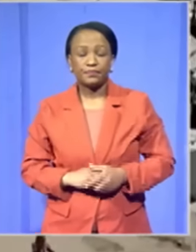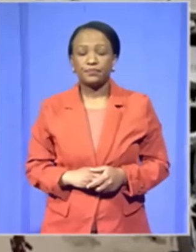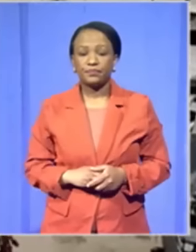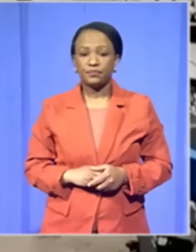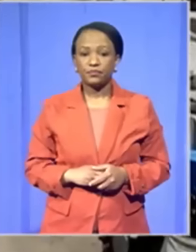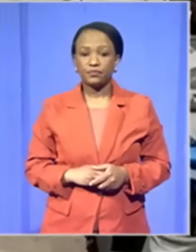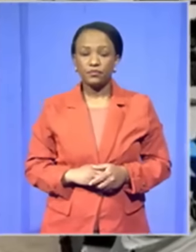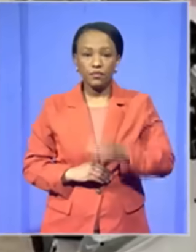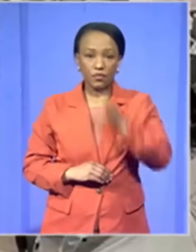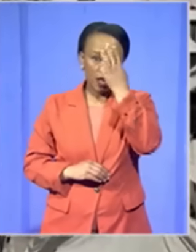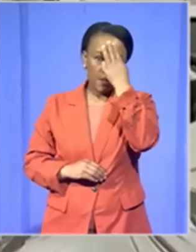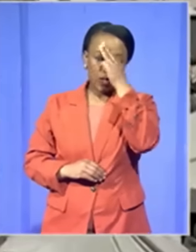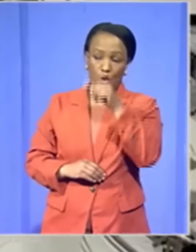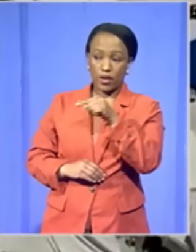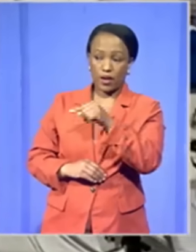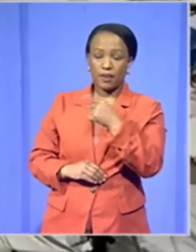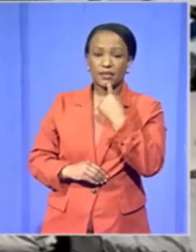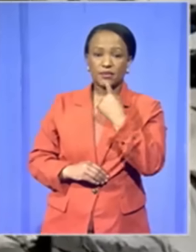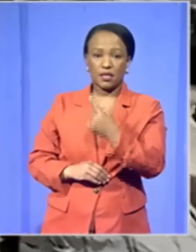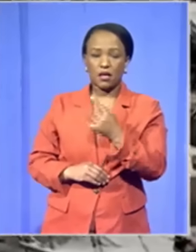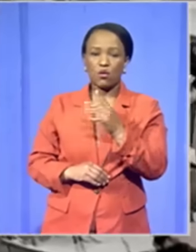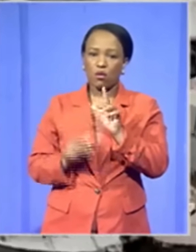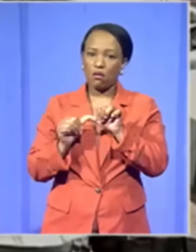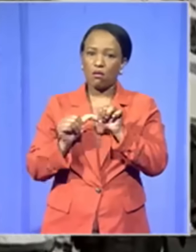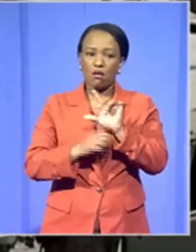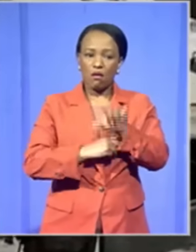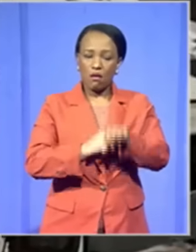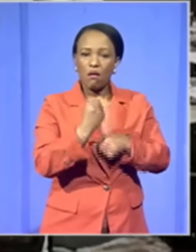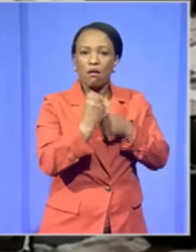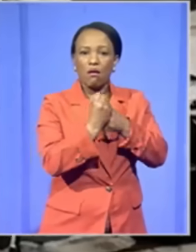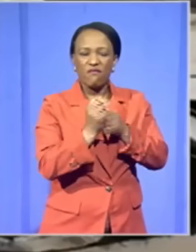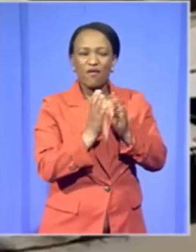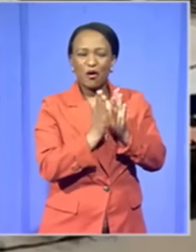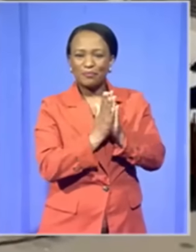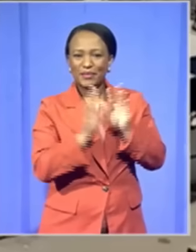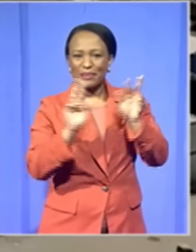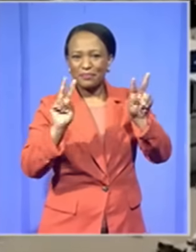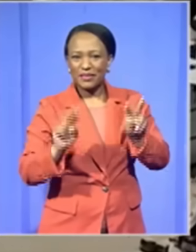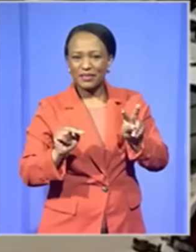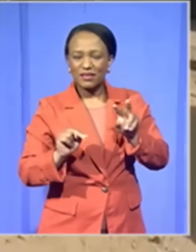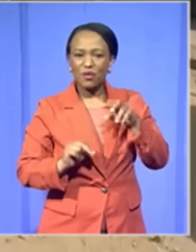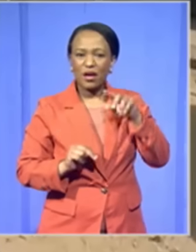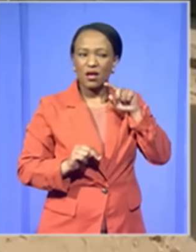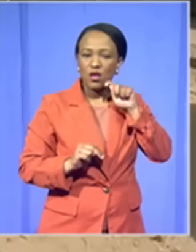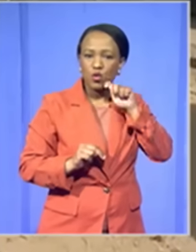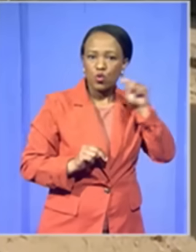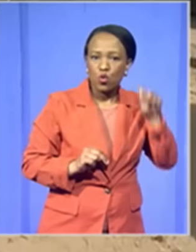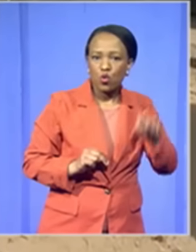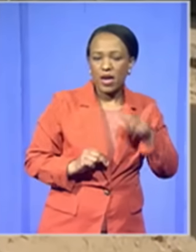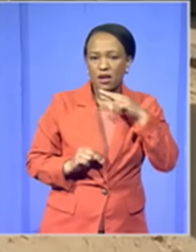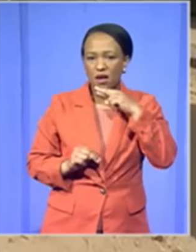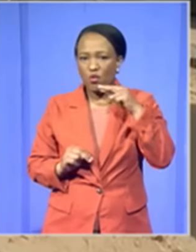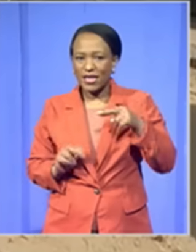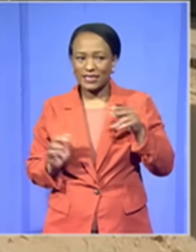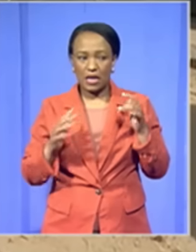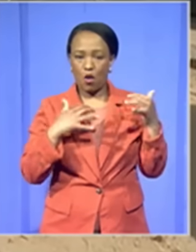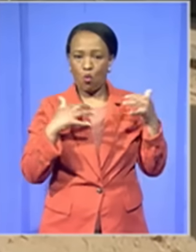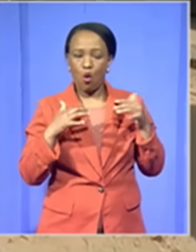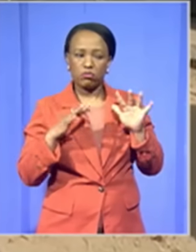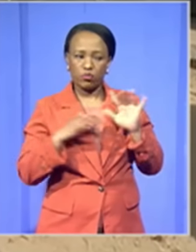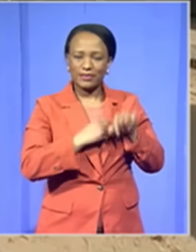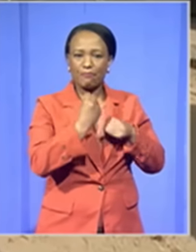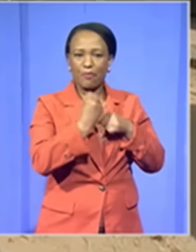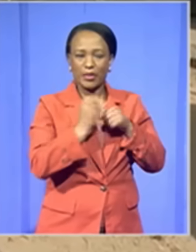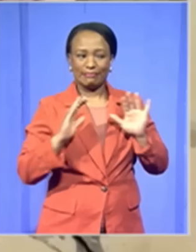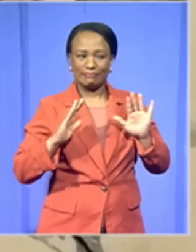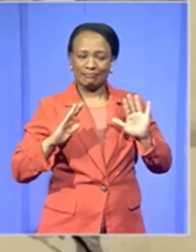jwalo, Pretoria e re tla dula e tshehetsa merero ya kgotso o fedisa kgohlano pakeng tsa Russia le Ukraine. Barumuwa ba bang ba boetse ba bontshitse o tshwenyeha